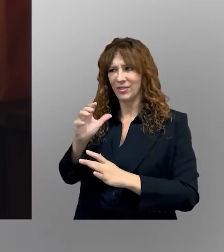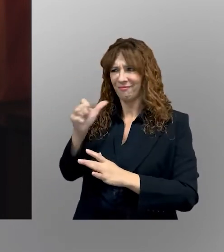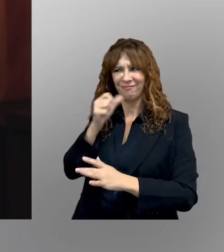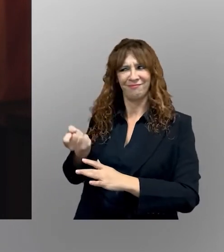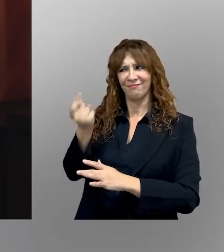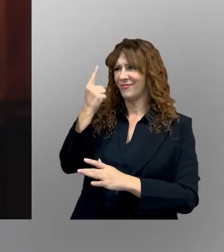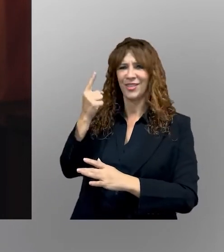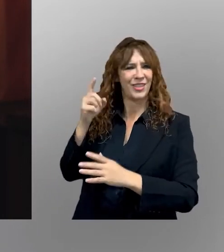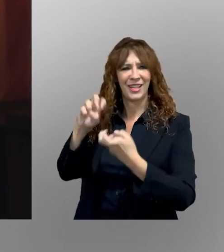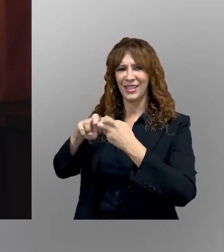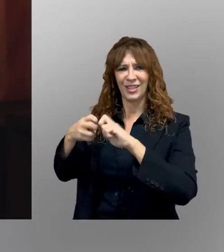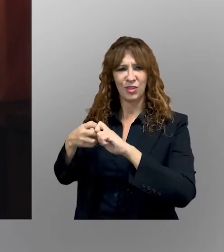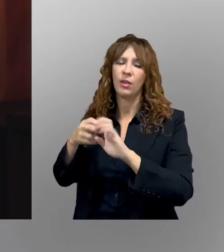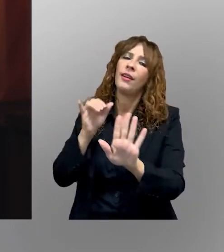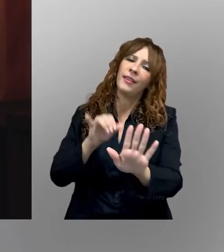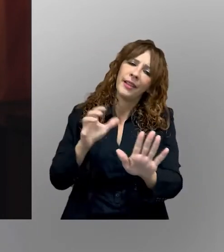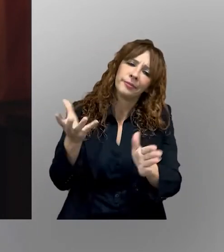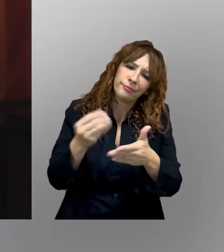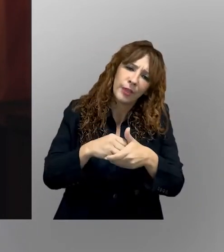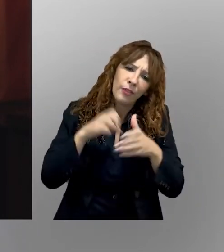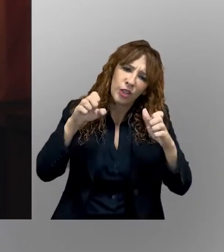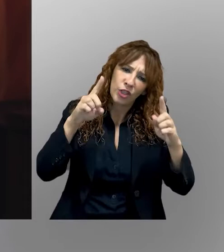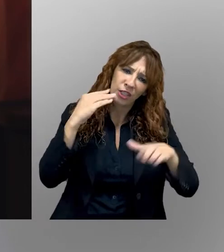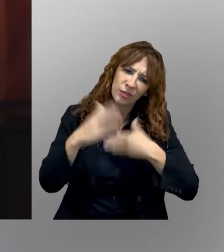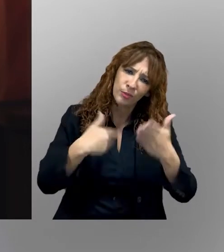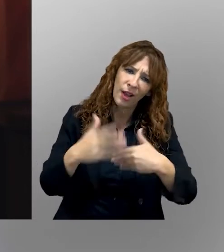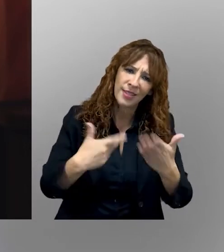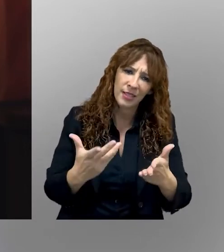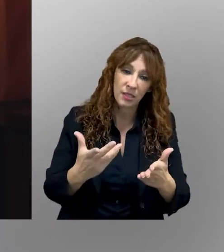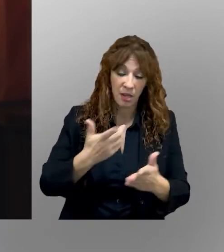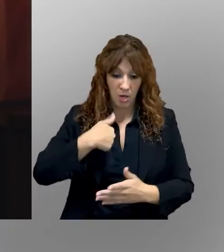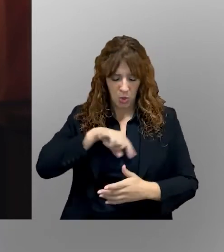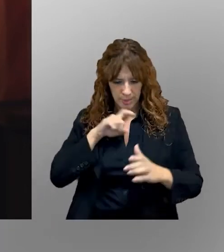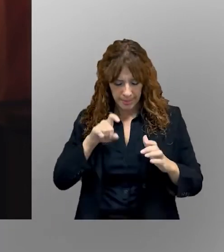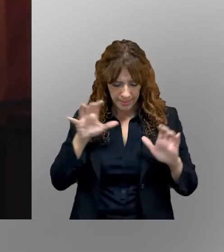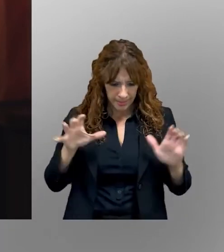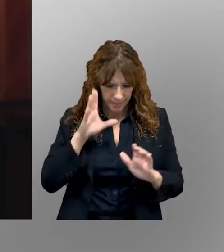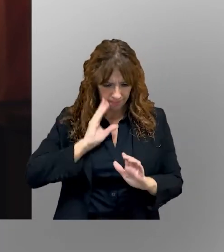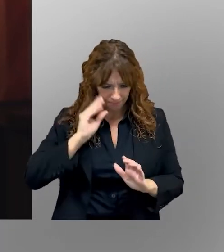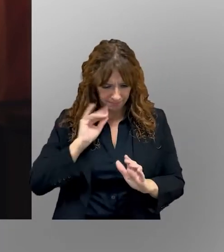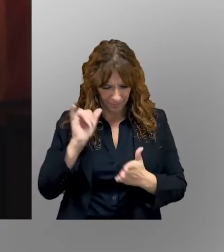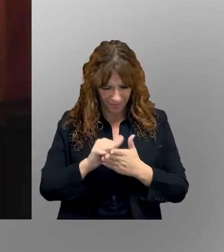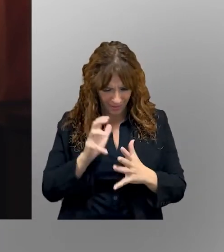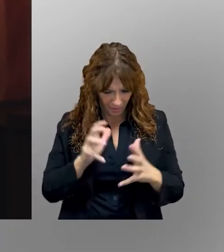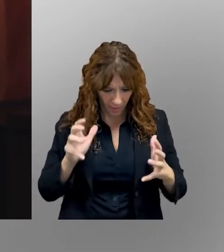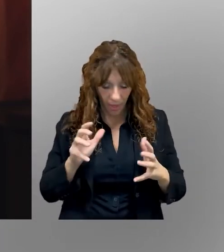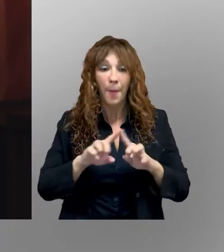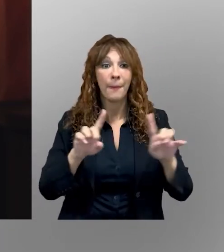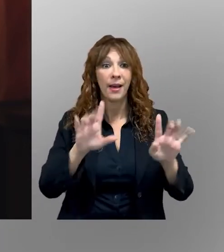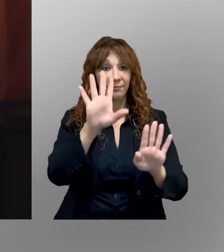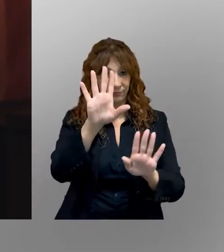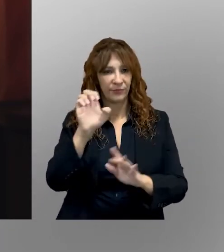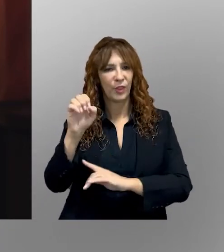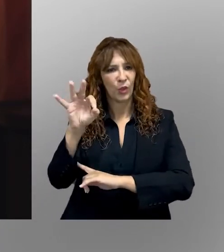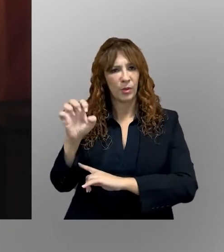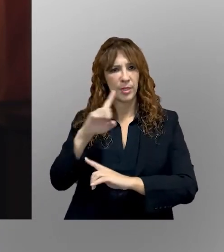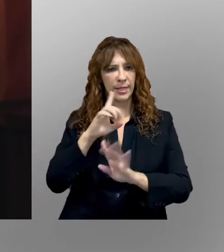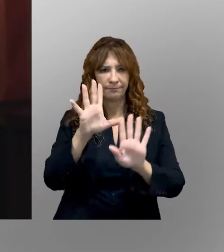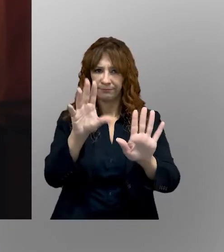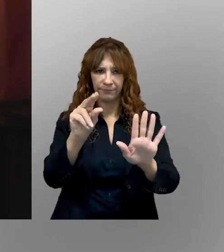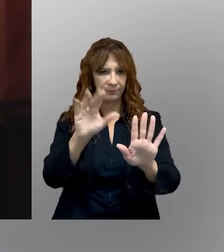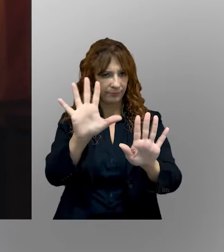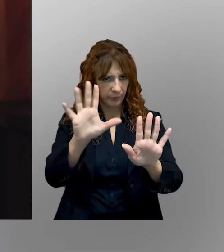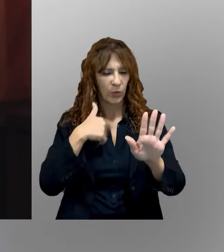that I don't think quite understood the issue. And again, that's part of the education process. So we had to deal with a lot of that. And I think Equip kind of kept us like,